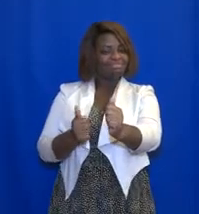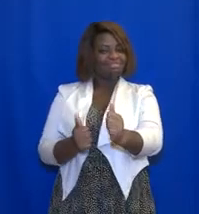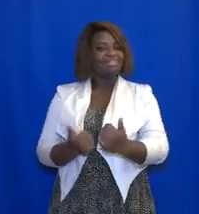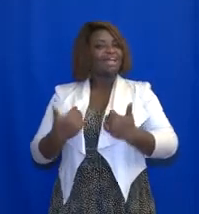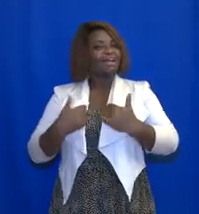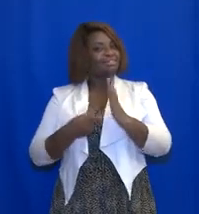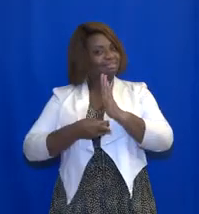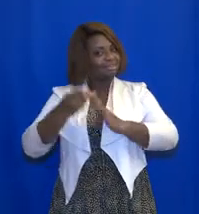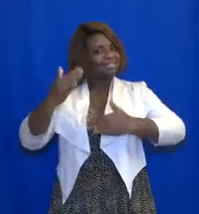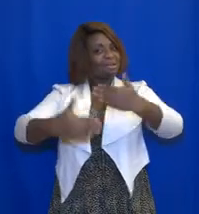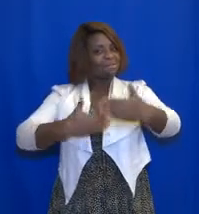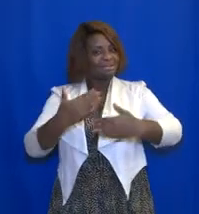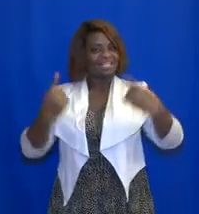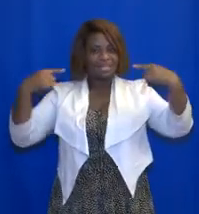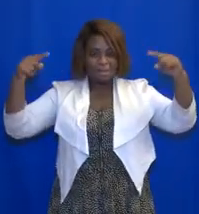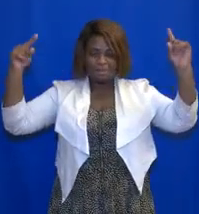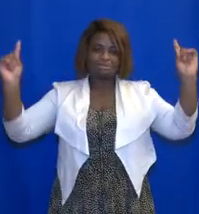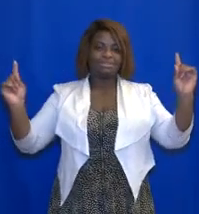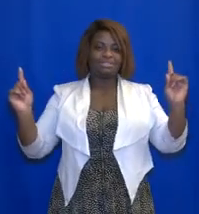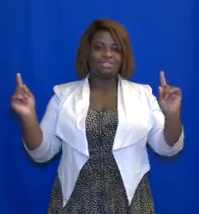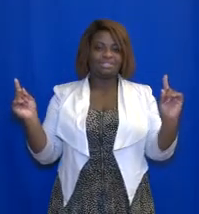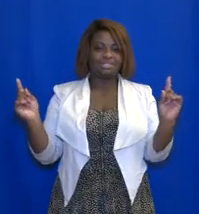development, progress, and prosperity.